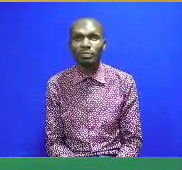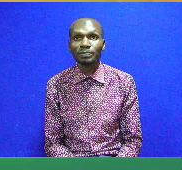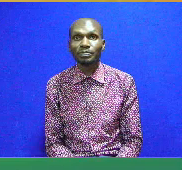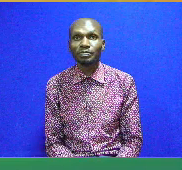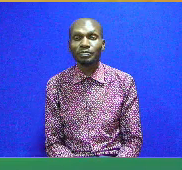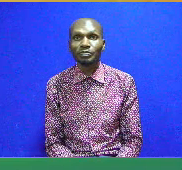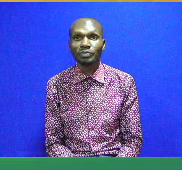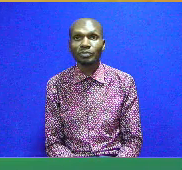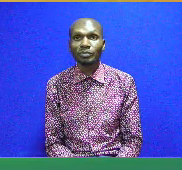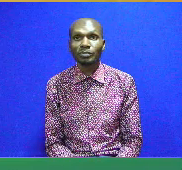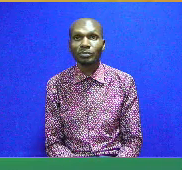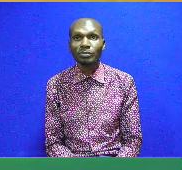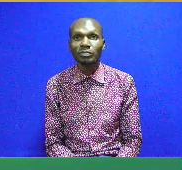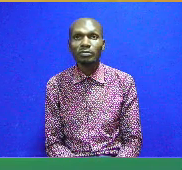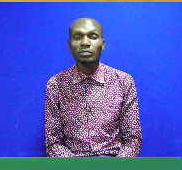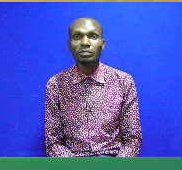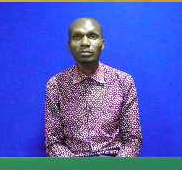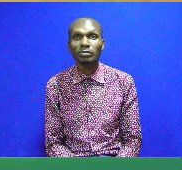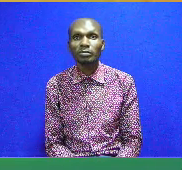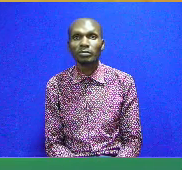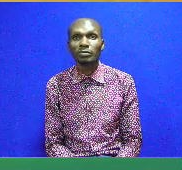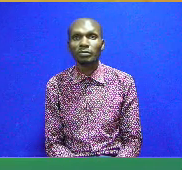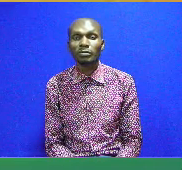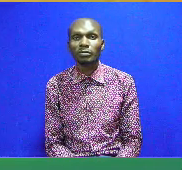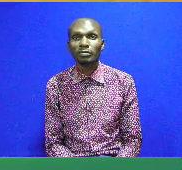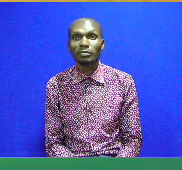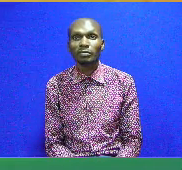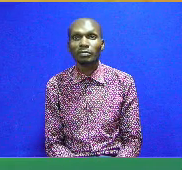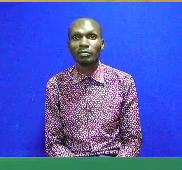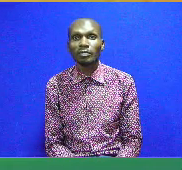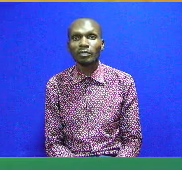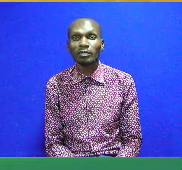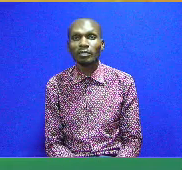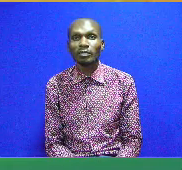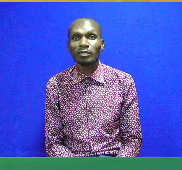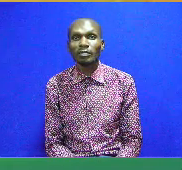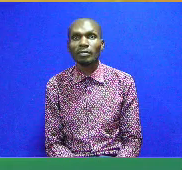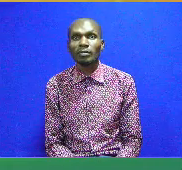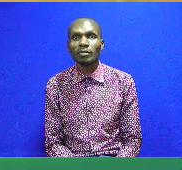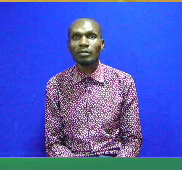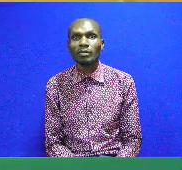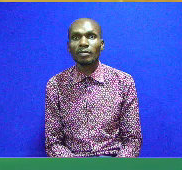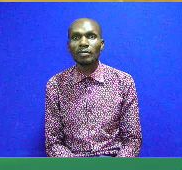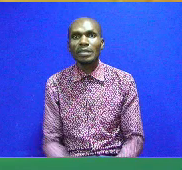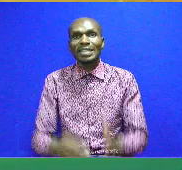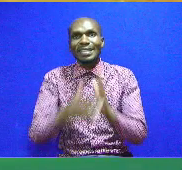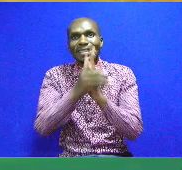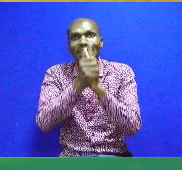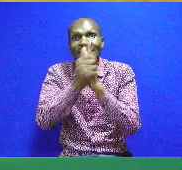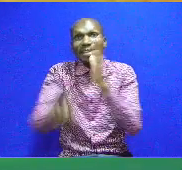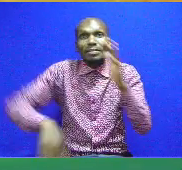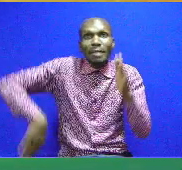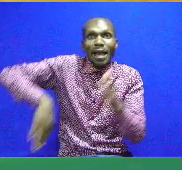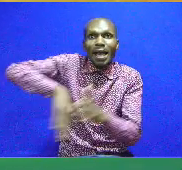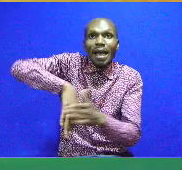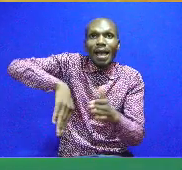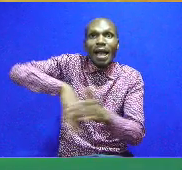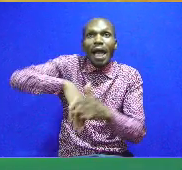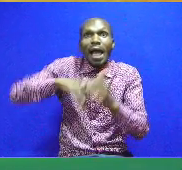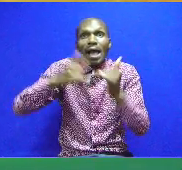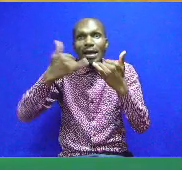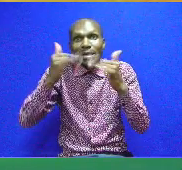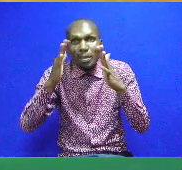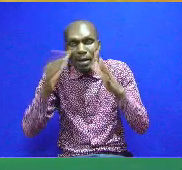yes. New signing, more mature people, more experienced. Ilikuwa experience yetu mzuri kuja mali kama hapa.